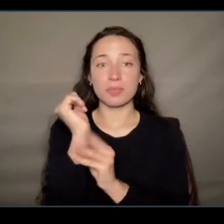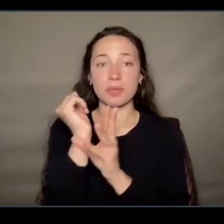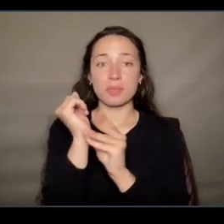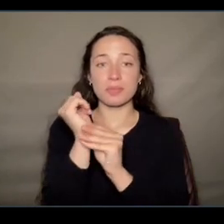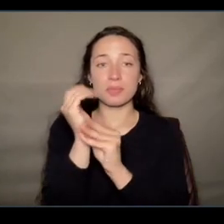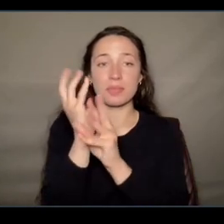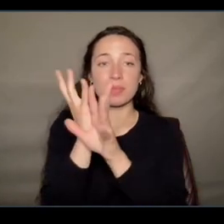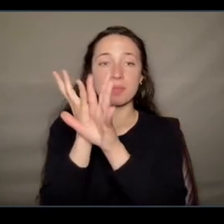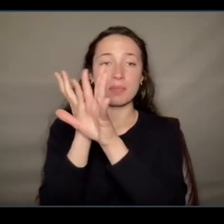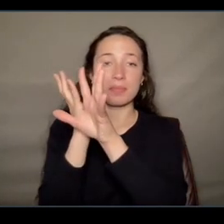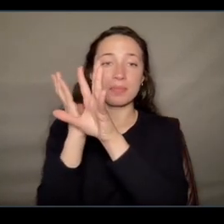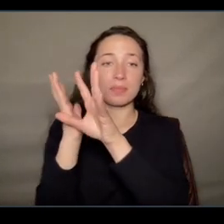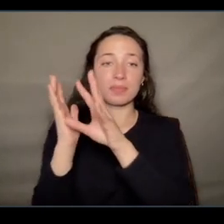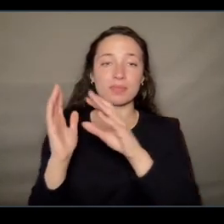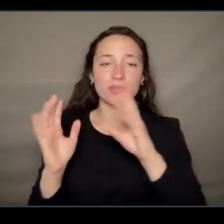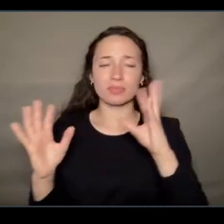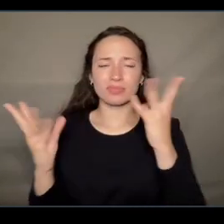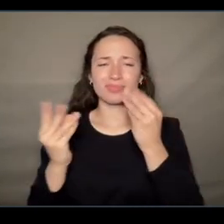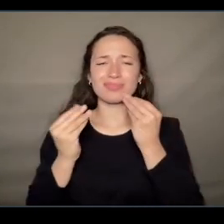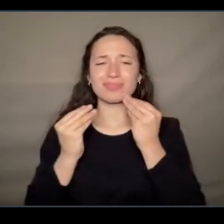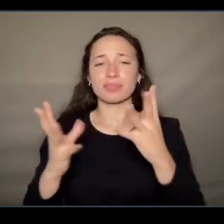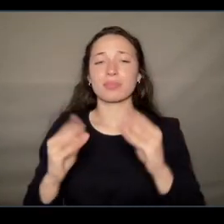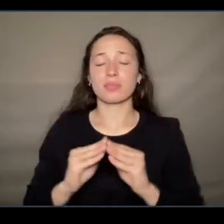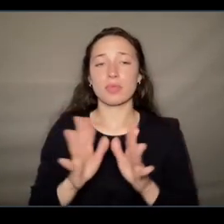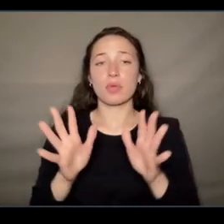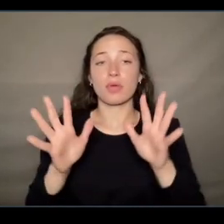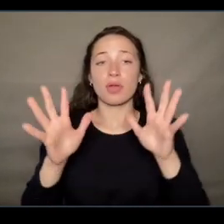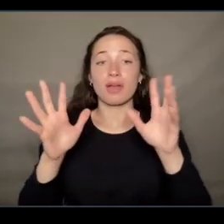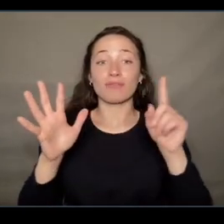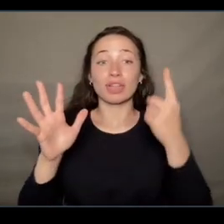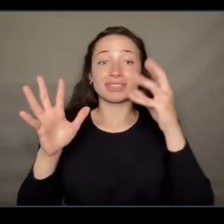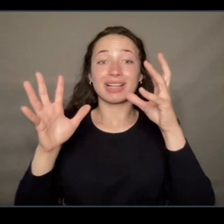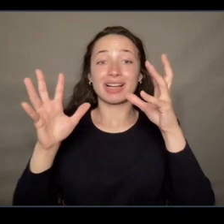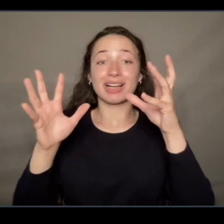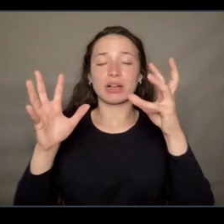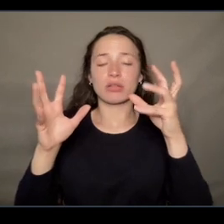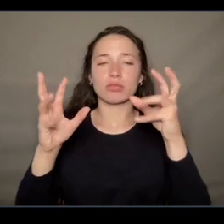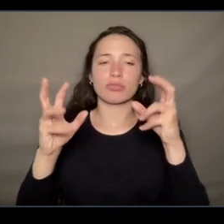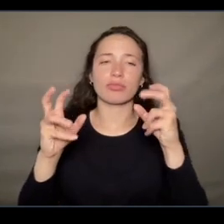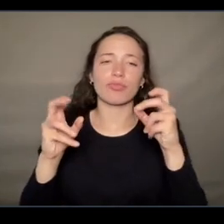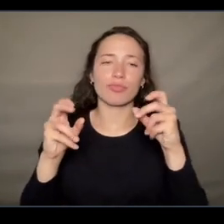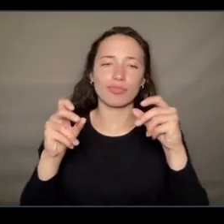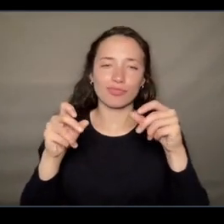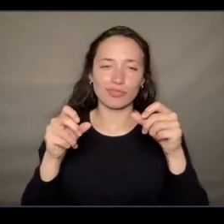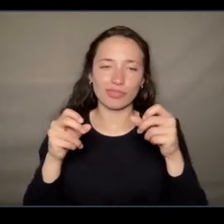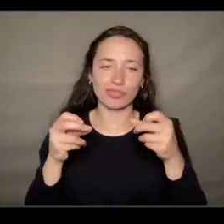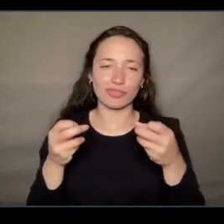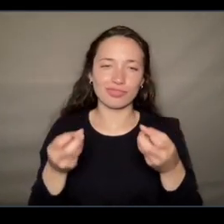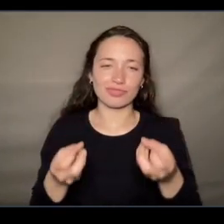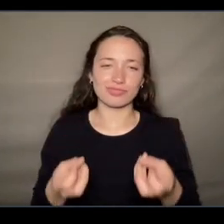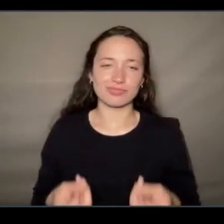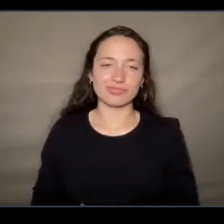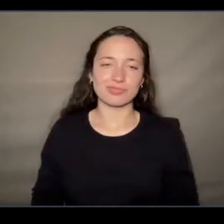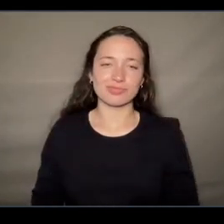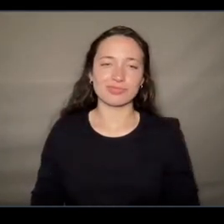along the stem, even as the first gorgeous blossoms shrivel and fall.